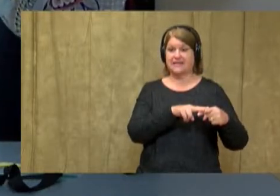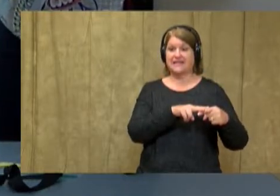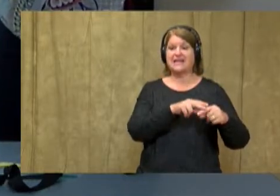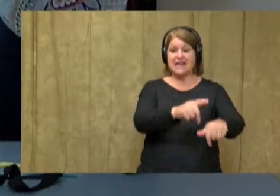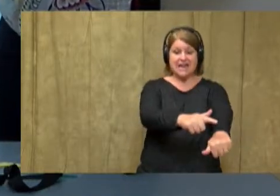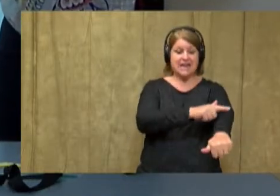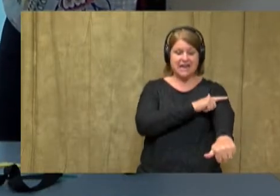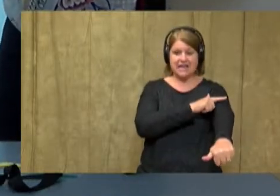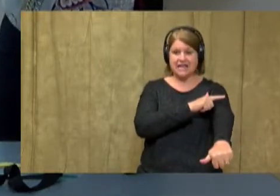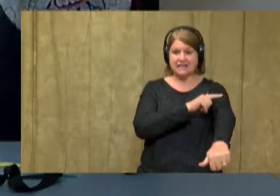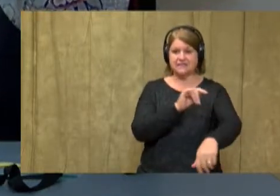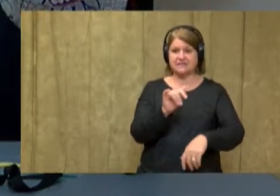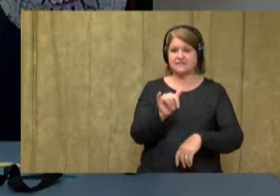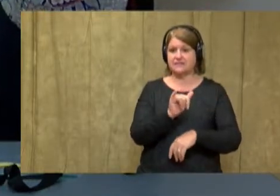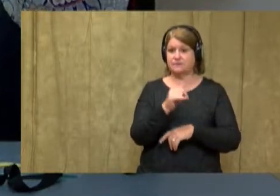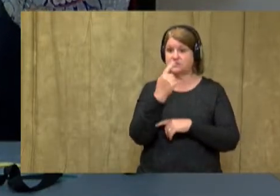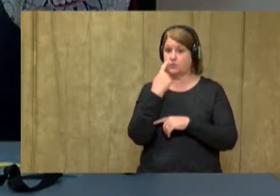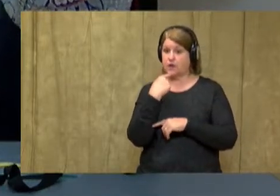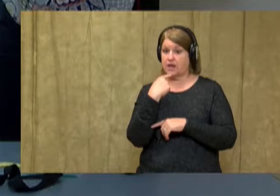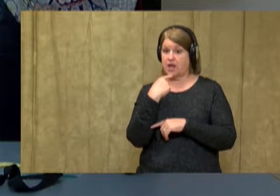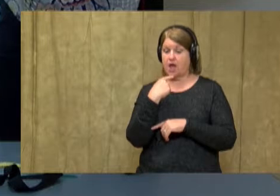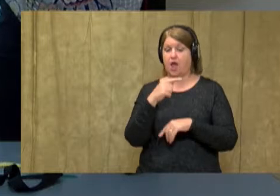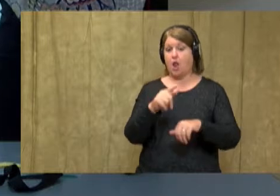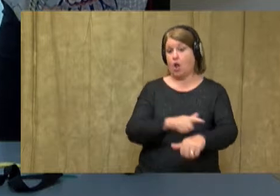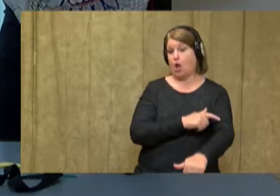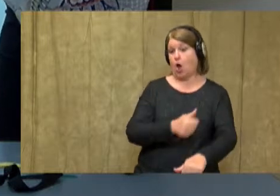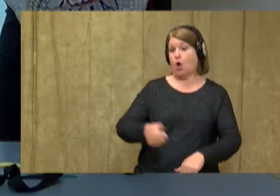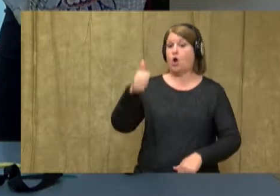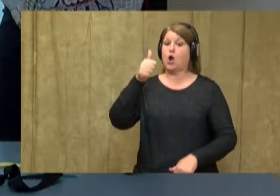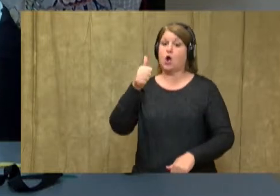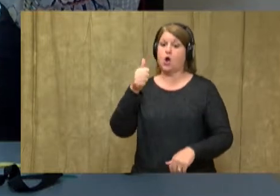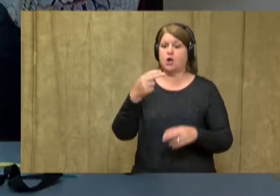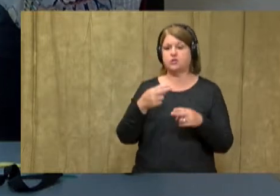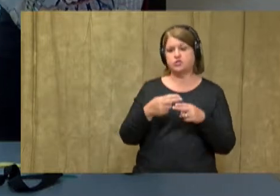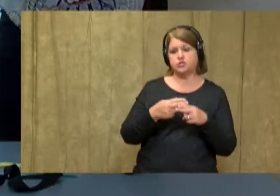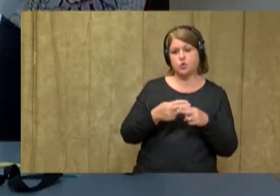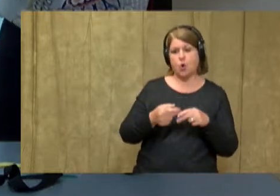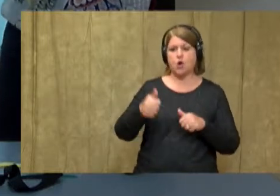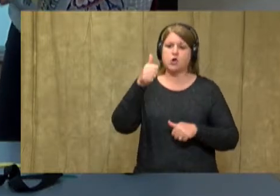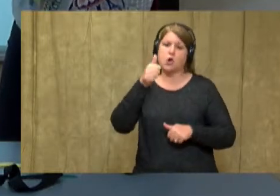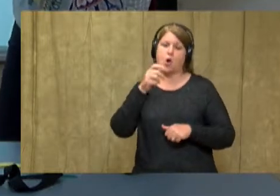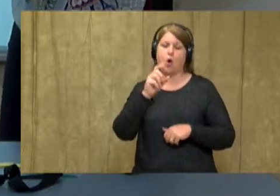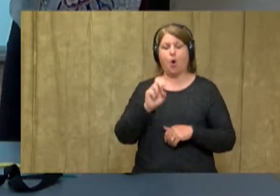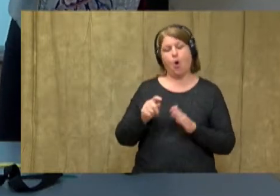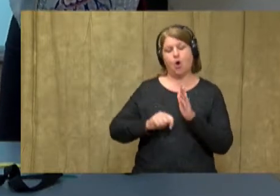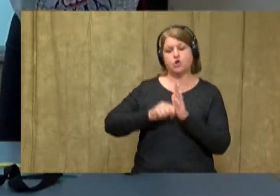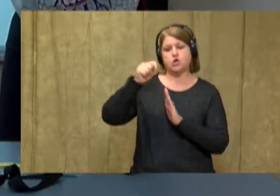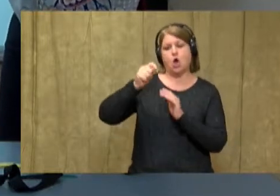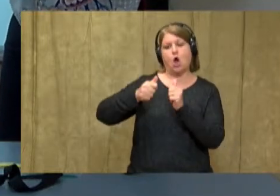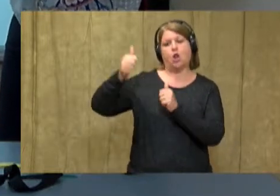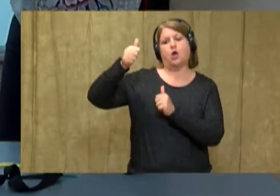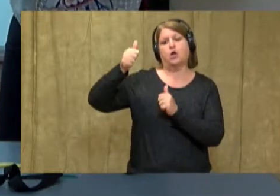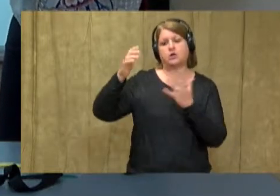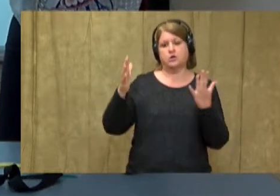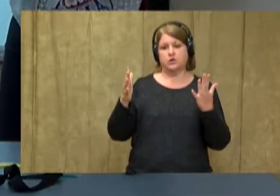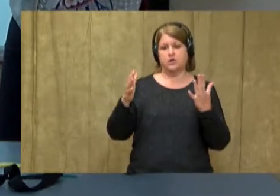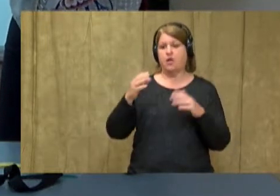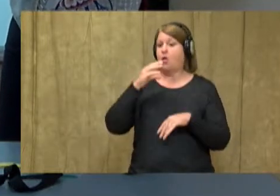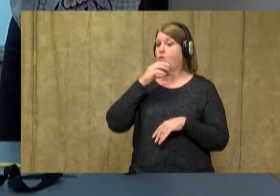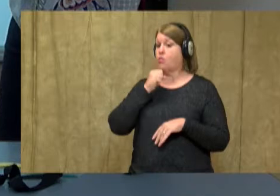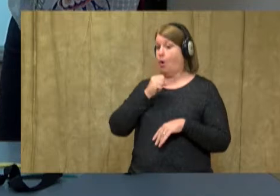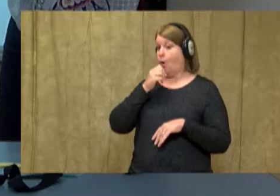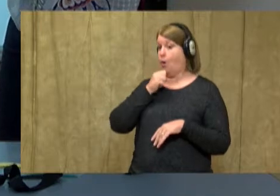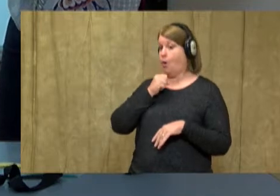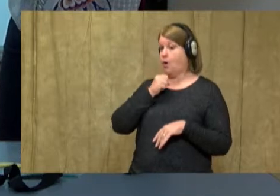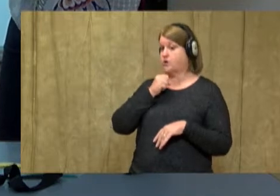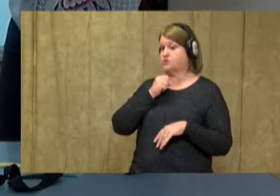same as the red. It's longer, it's shorter, or it's taller. The orange